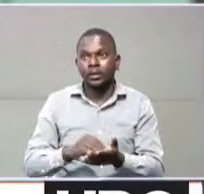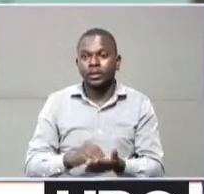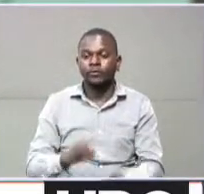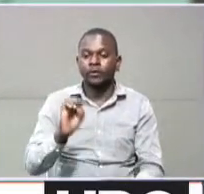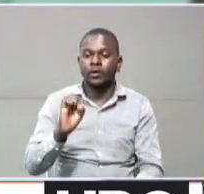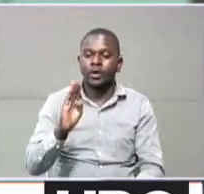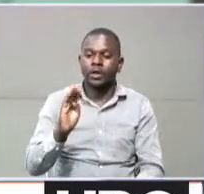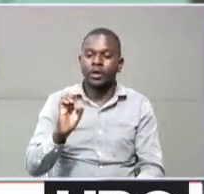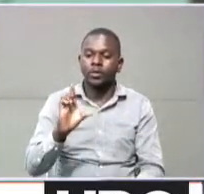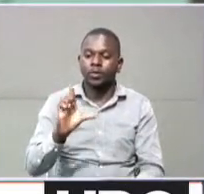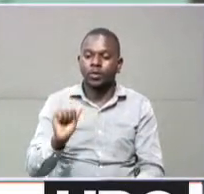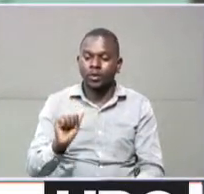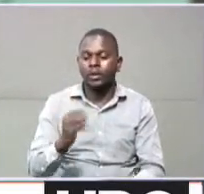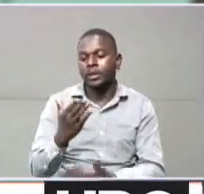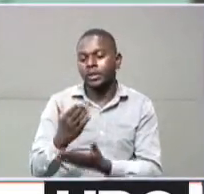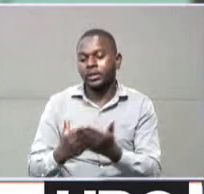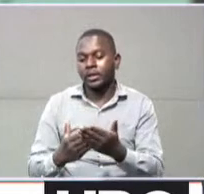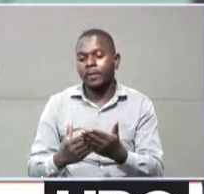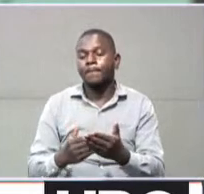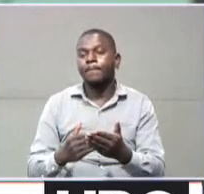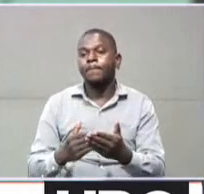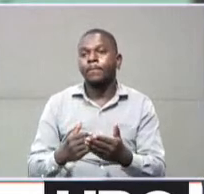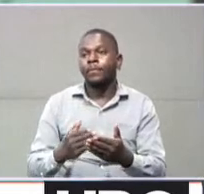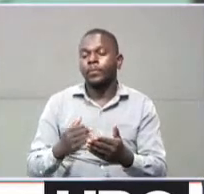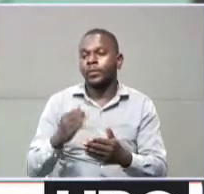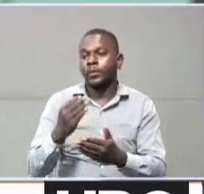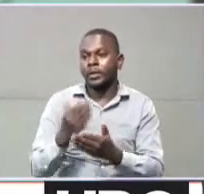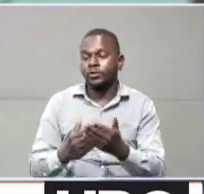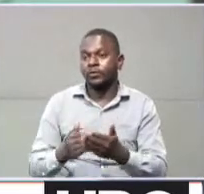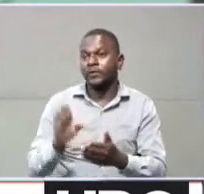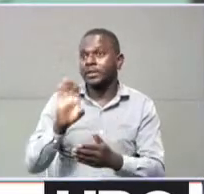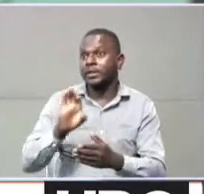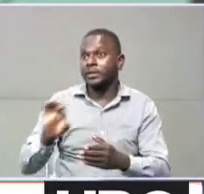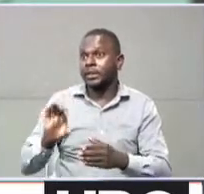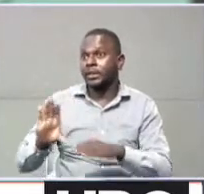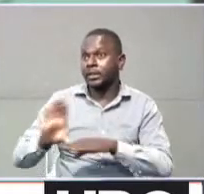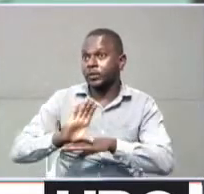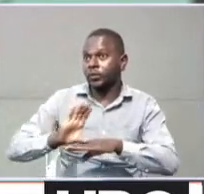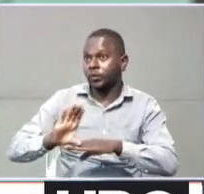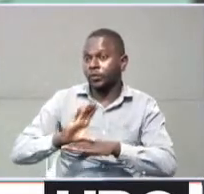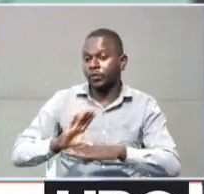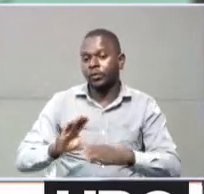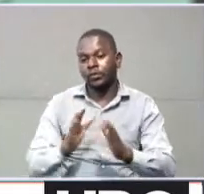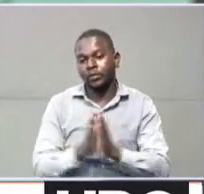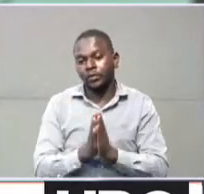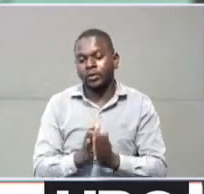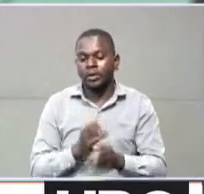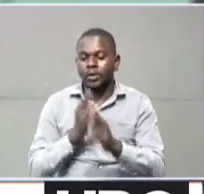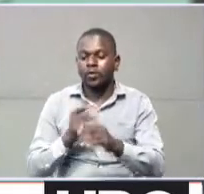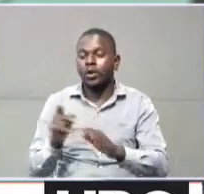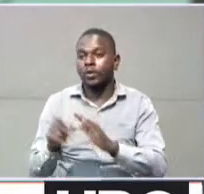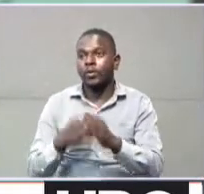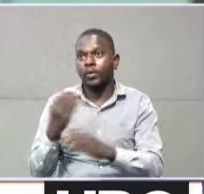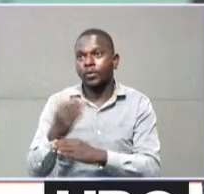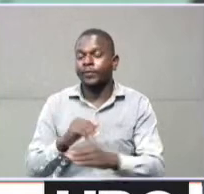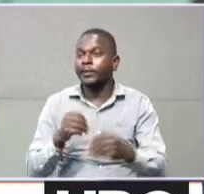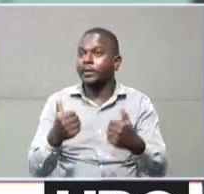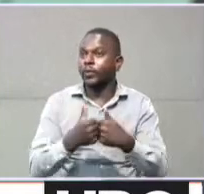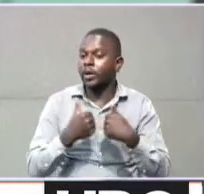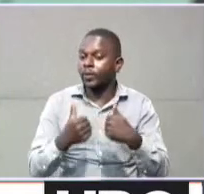borah in some parts of eastern congo our prayer is can the right honor the prime minister tell